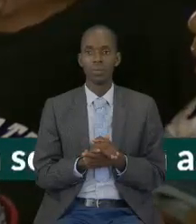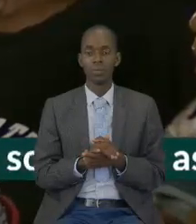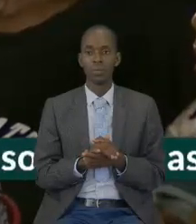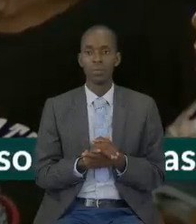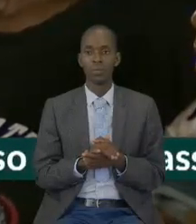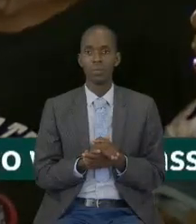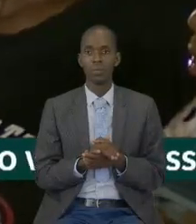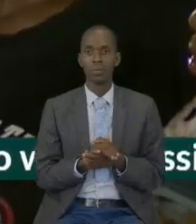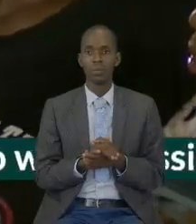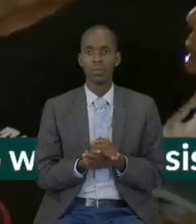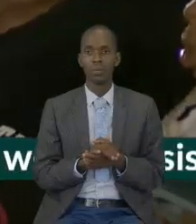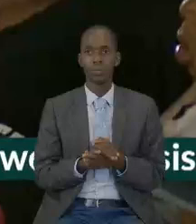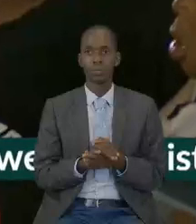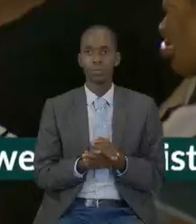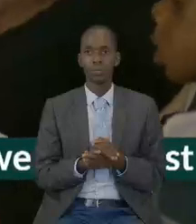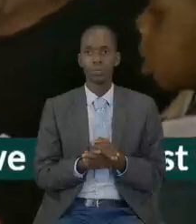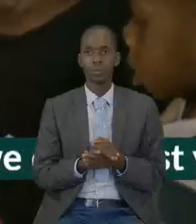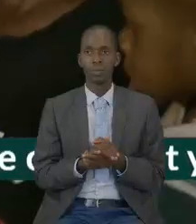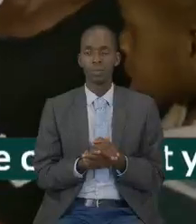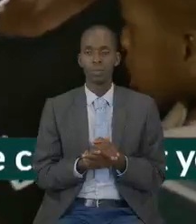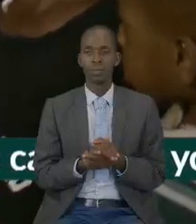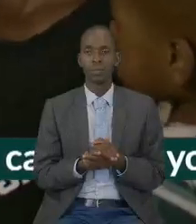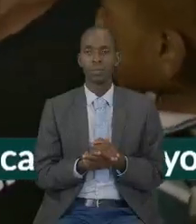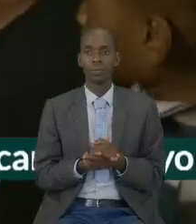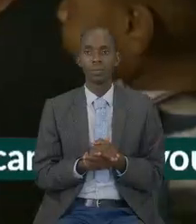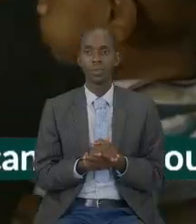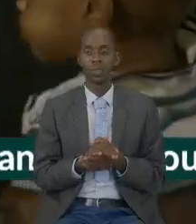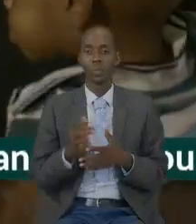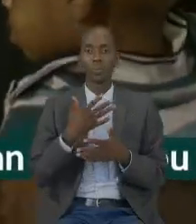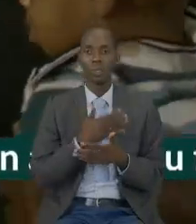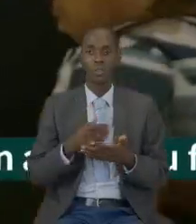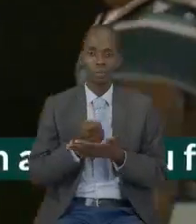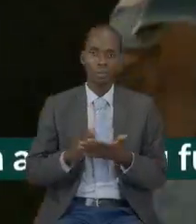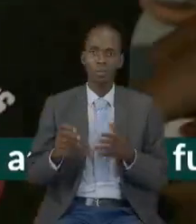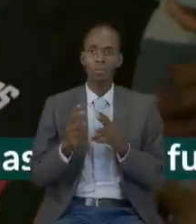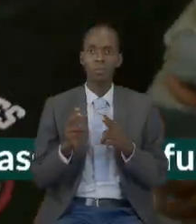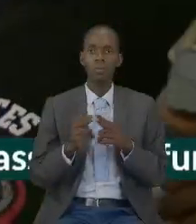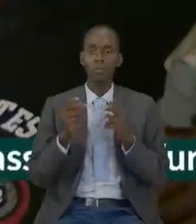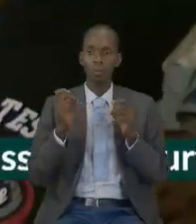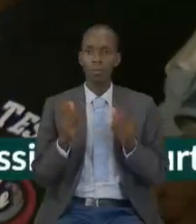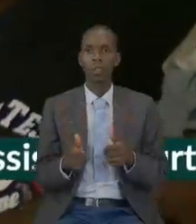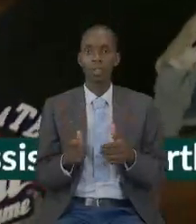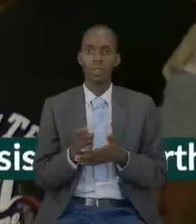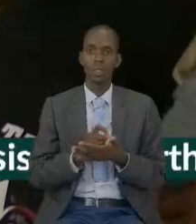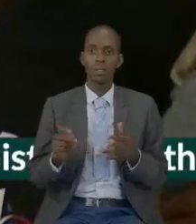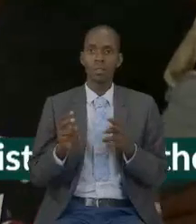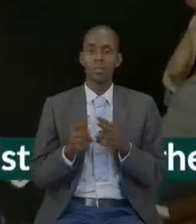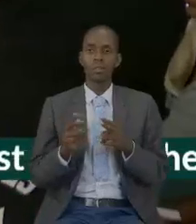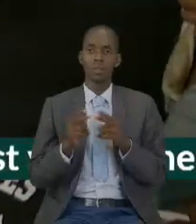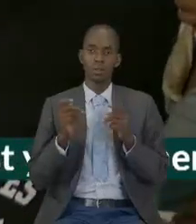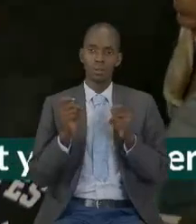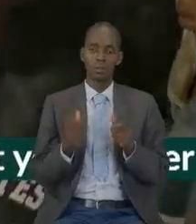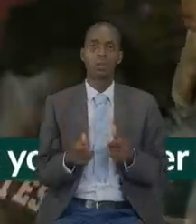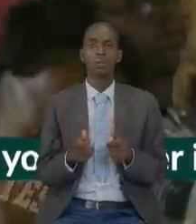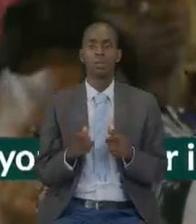faith. Let me fast, please. Be fast. Those in front of me here, when you are true, let's indicate to